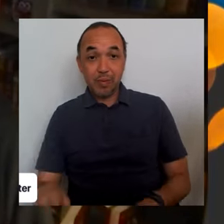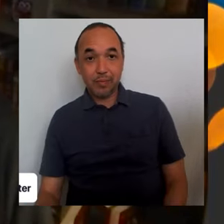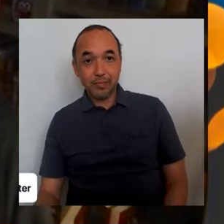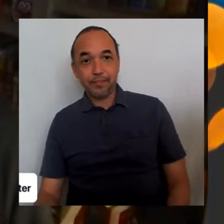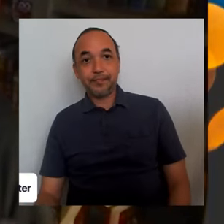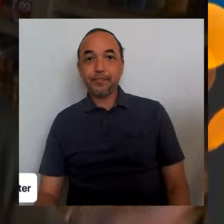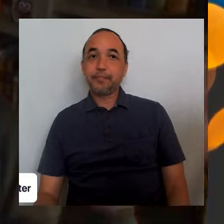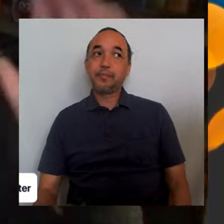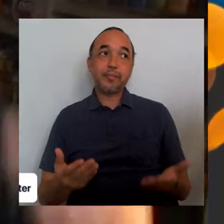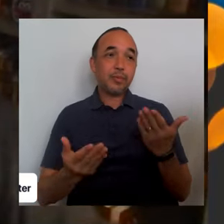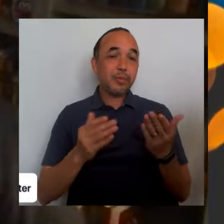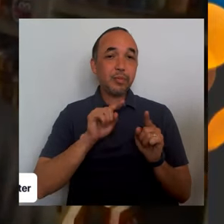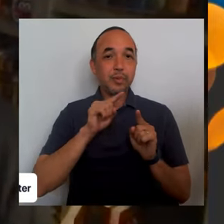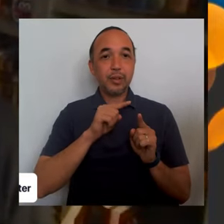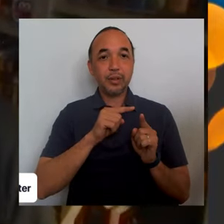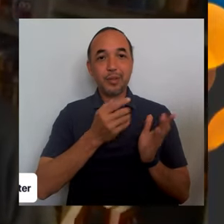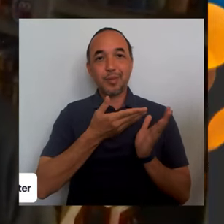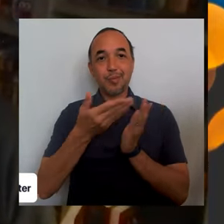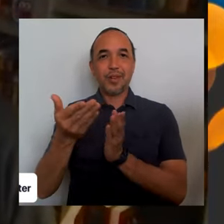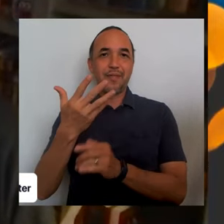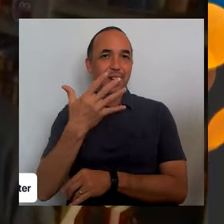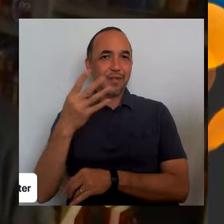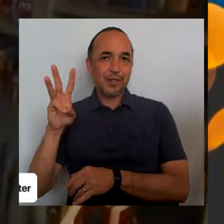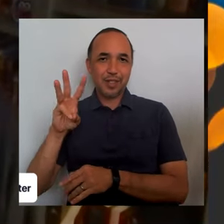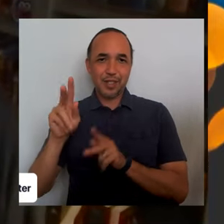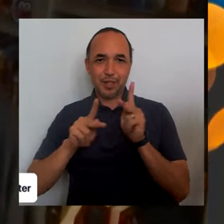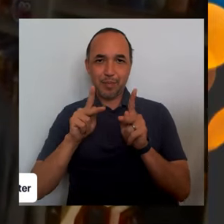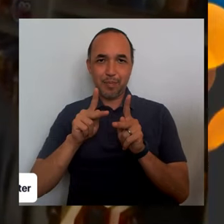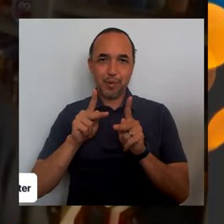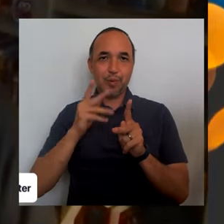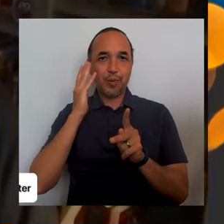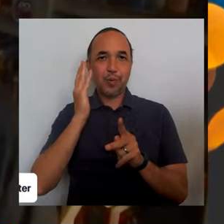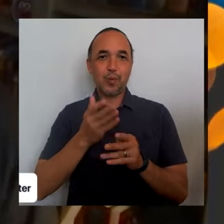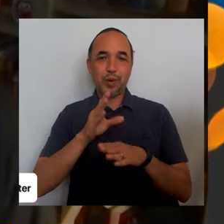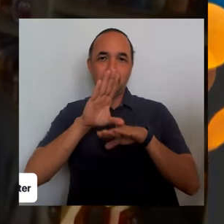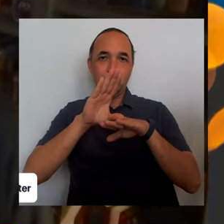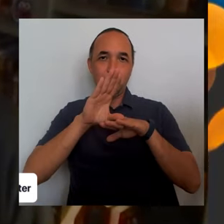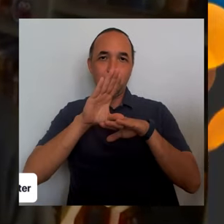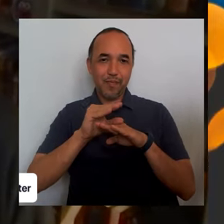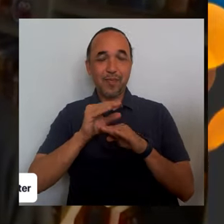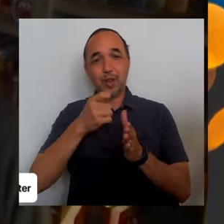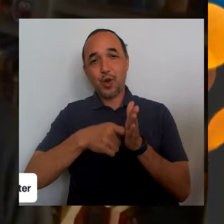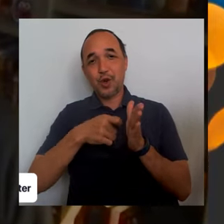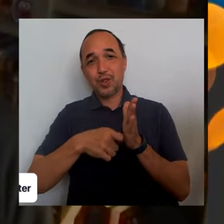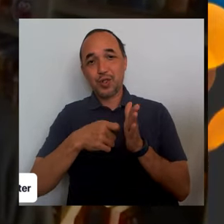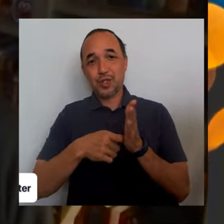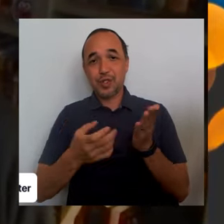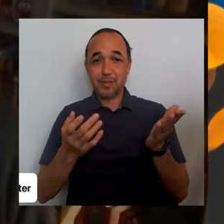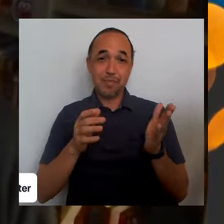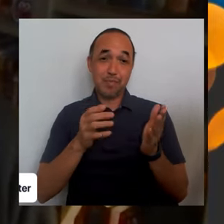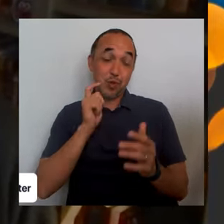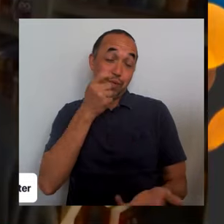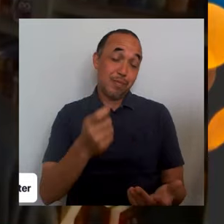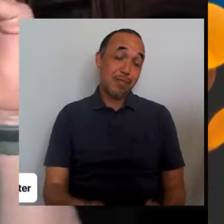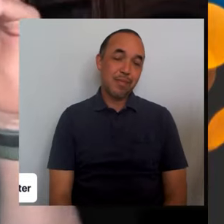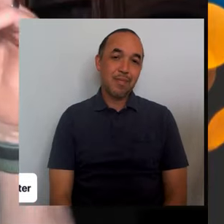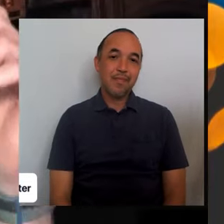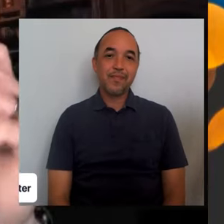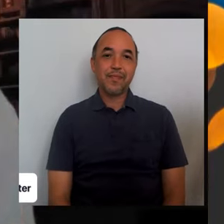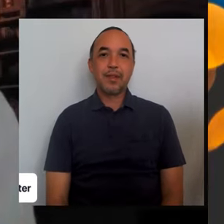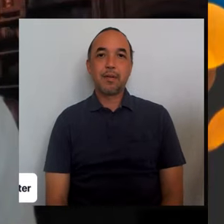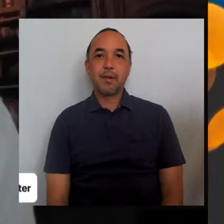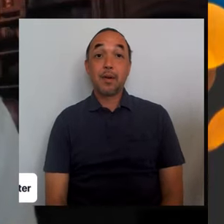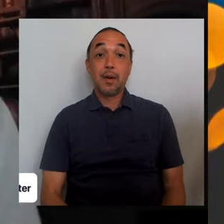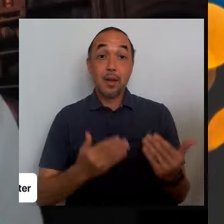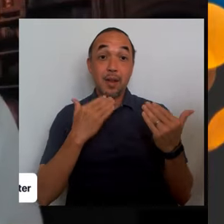way, way down. It'll be like just a fun time, and you can run around that whole place by yourself. Awesome. Well, thank you, everybody.